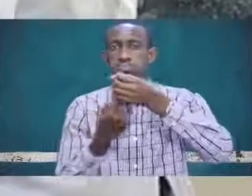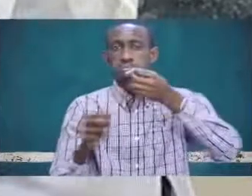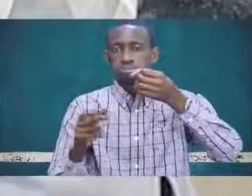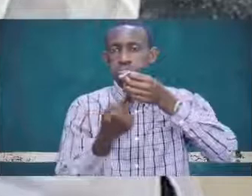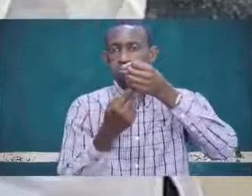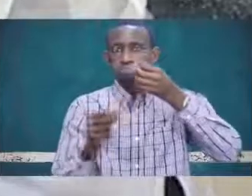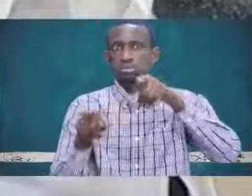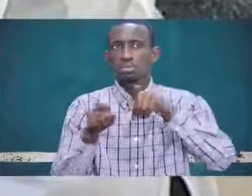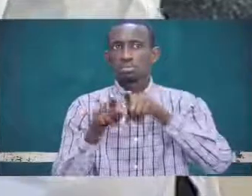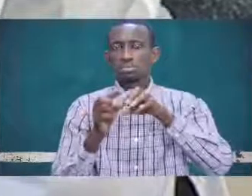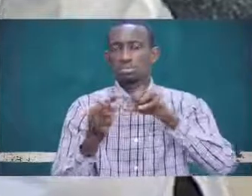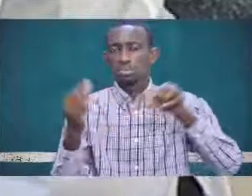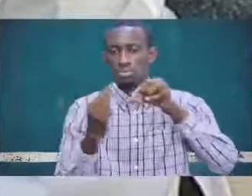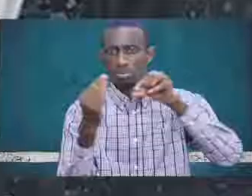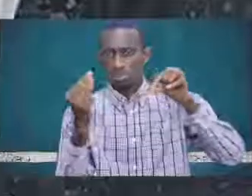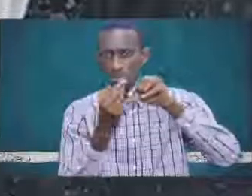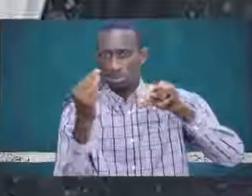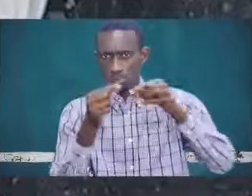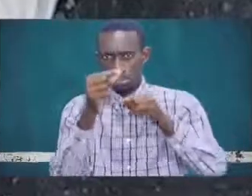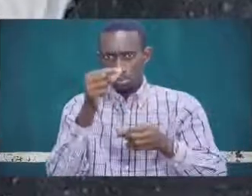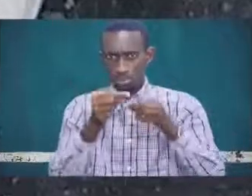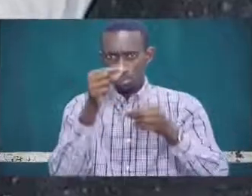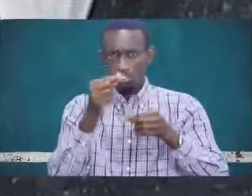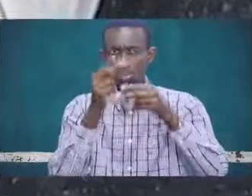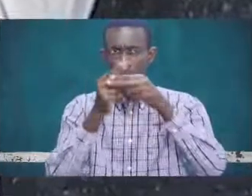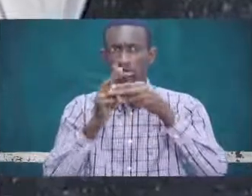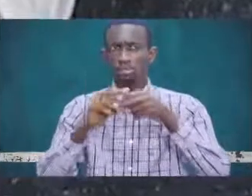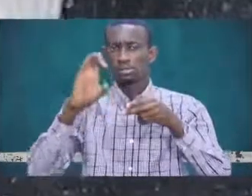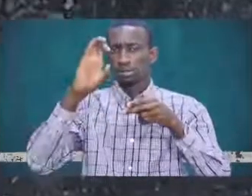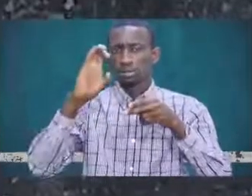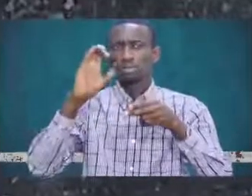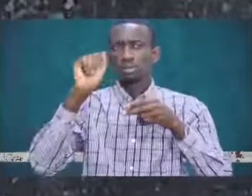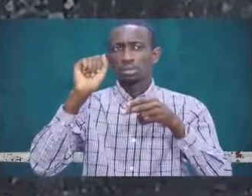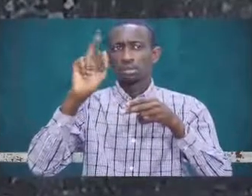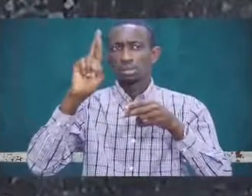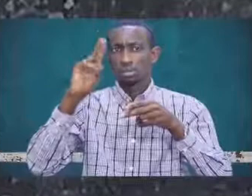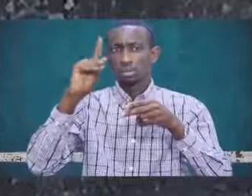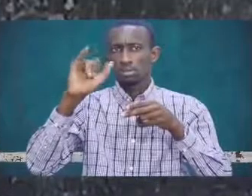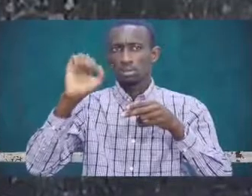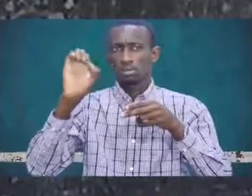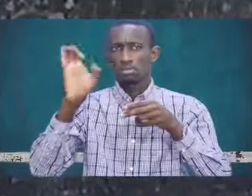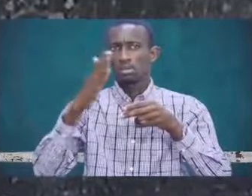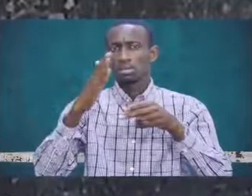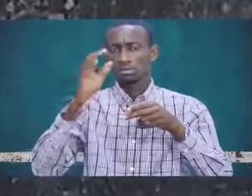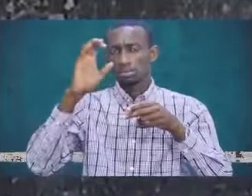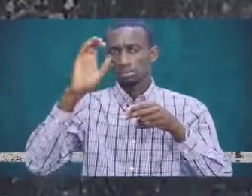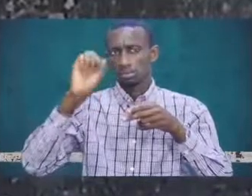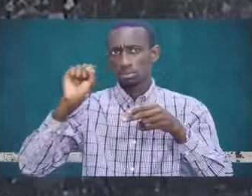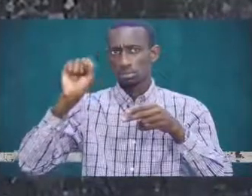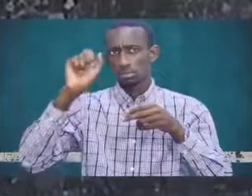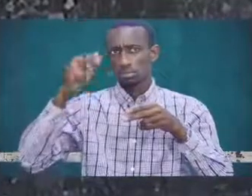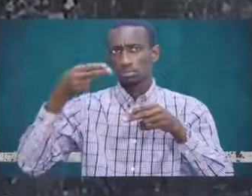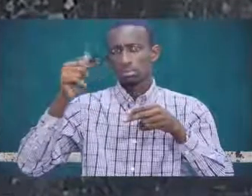cardiac sphincter. And the cardiac sphincter, we have another one which is located at the lower end, which is called the pyloric